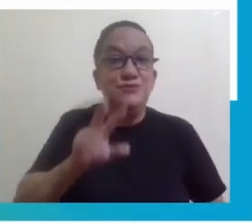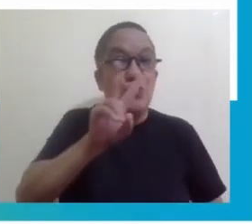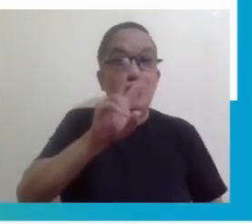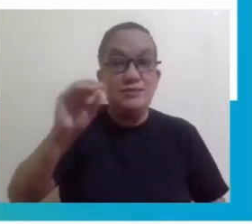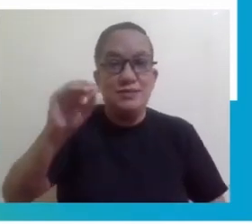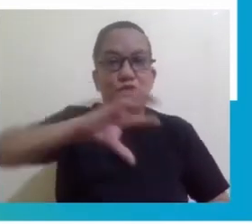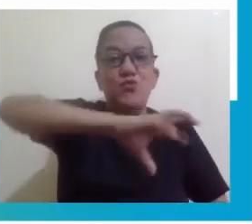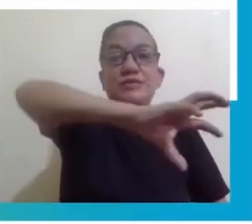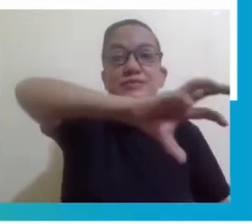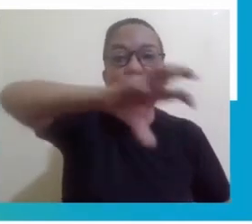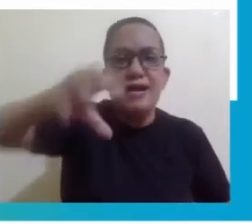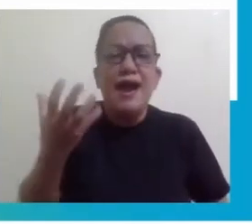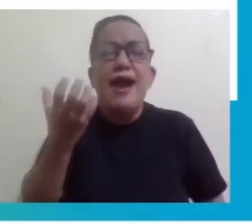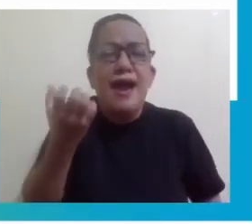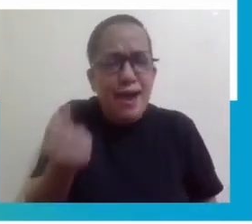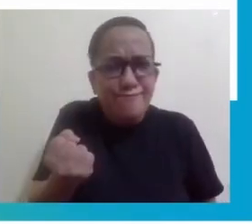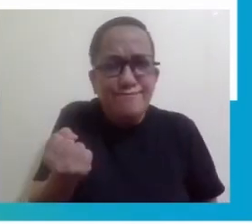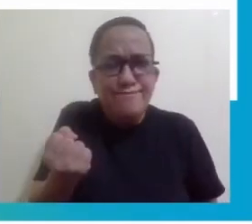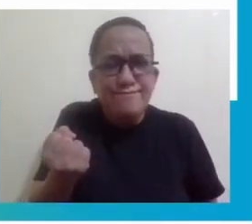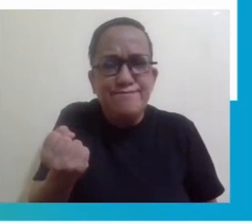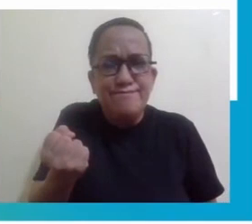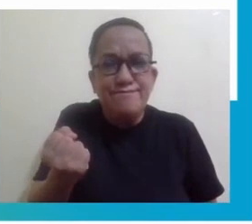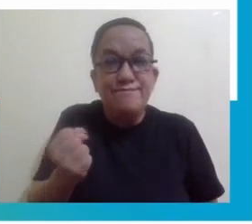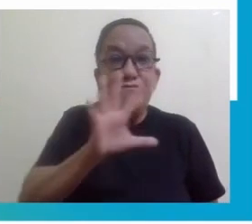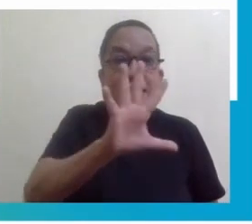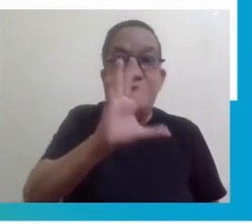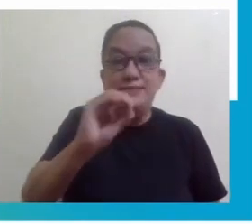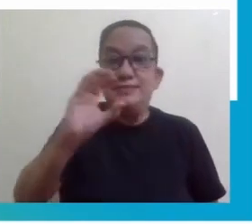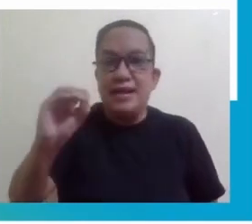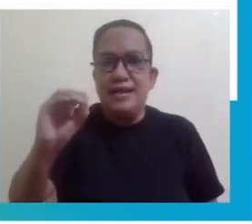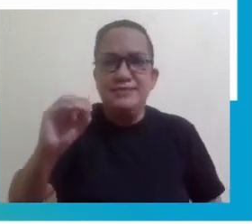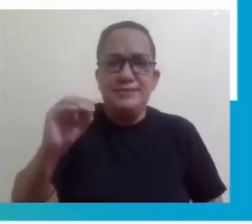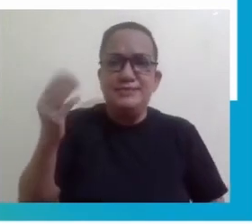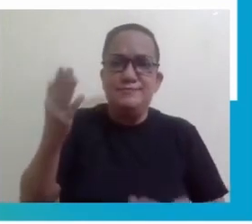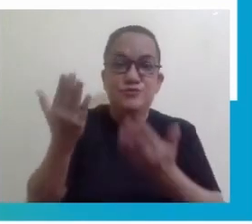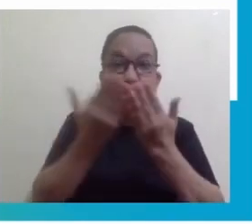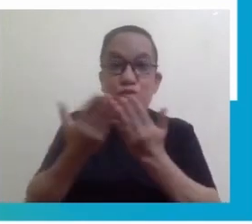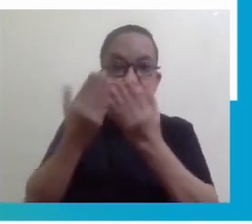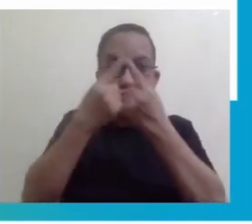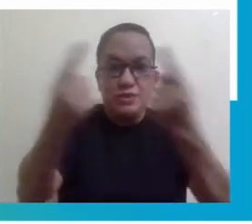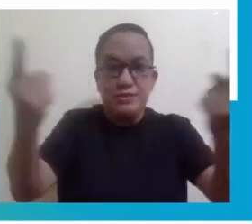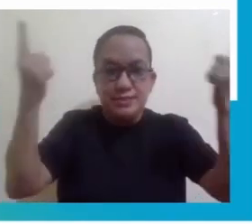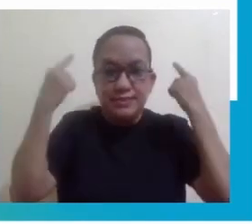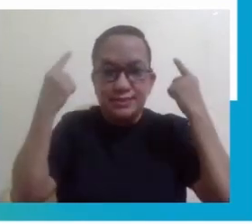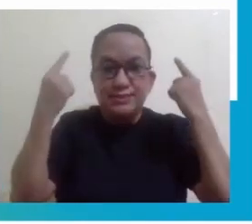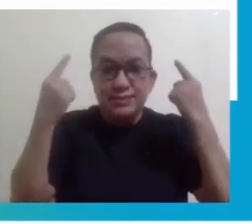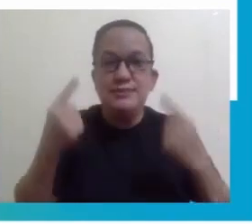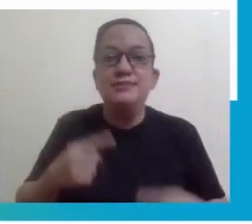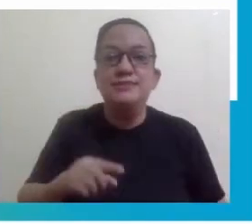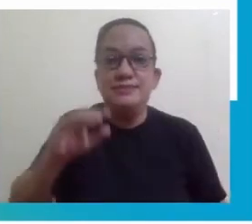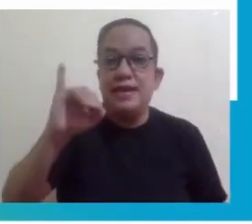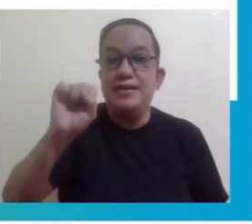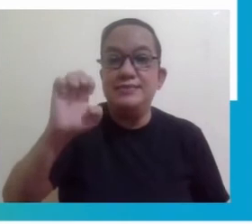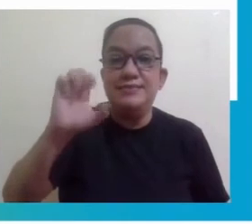in some 500 universities. ADB has had a partnership agreement with ISEC since